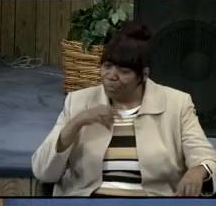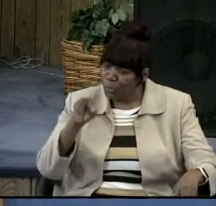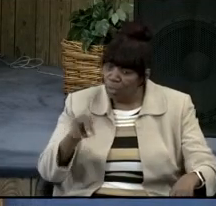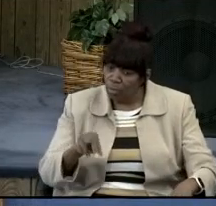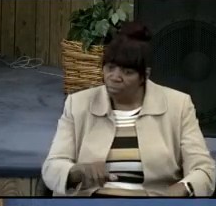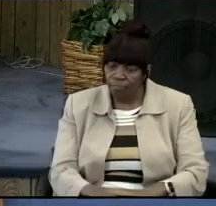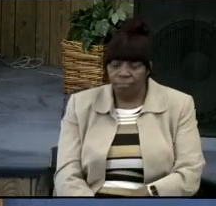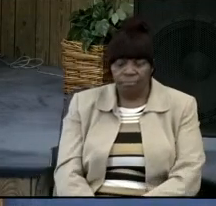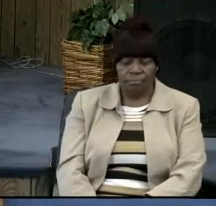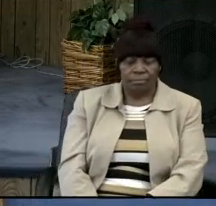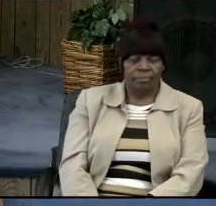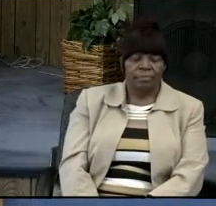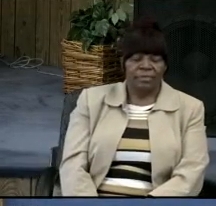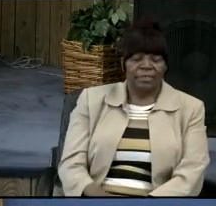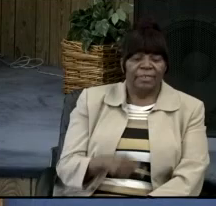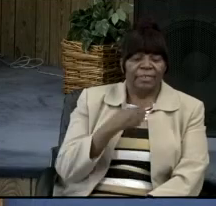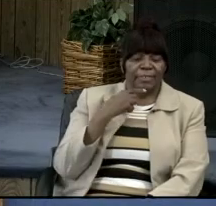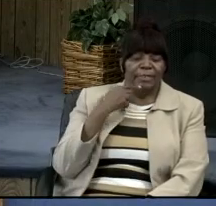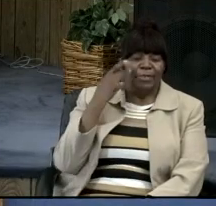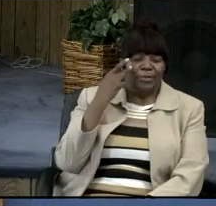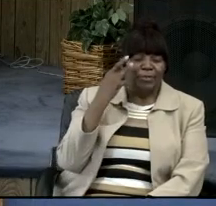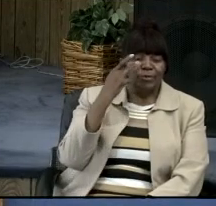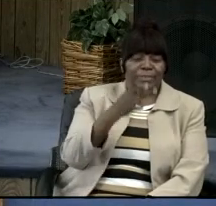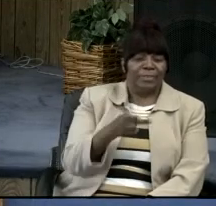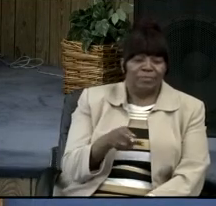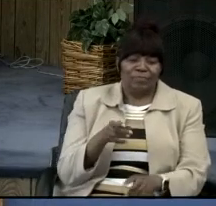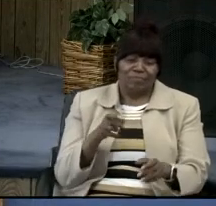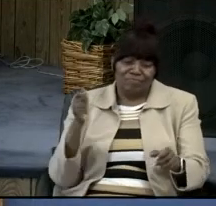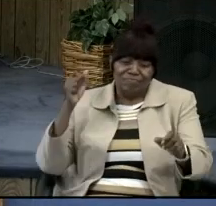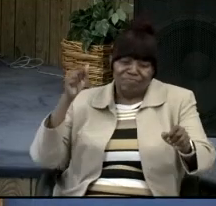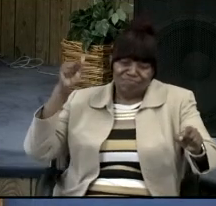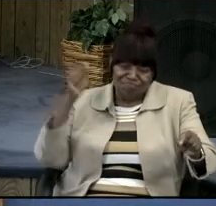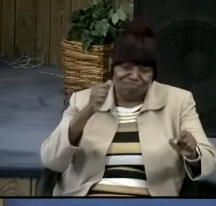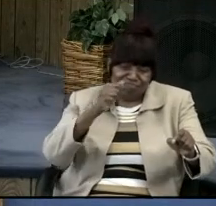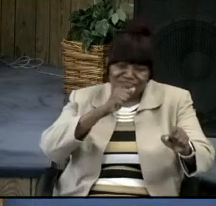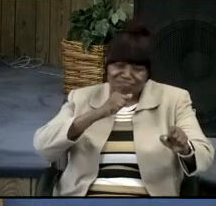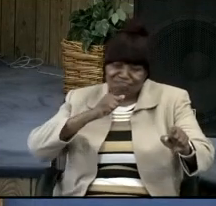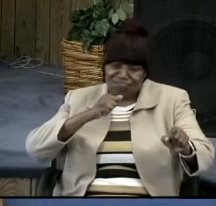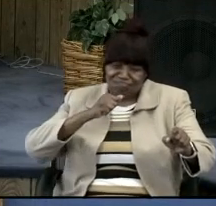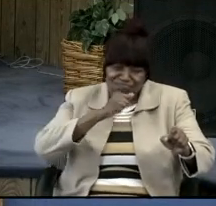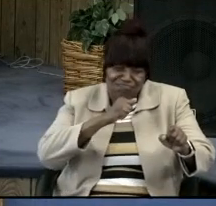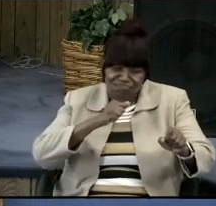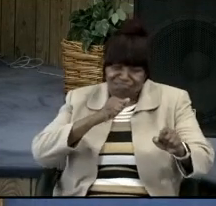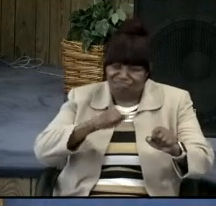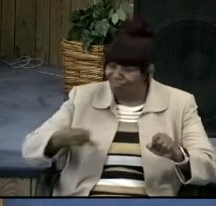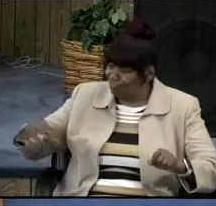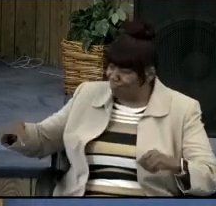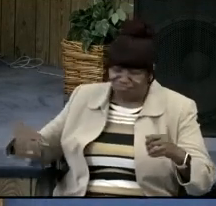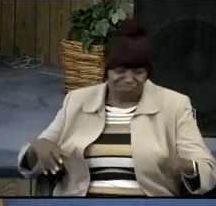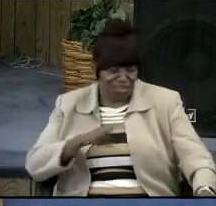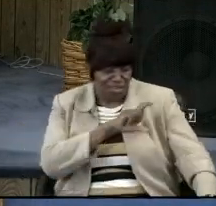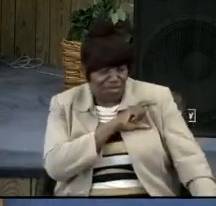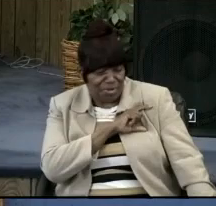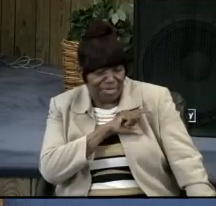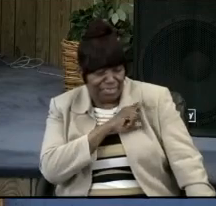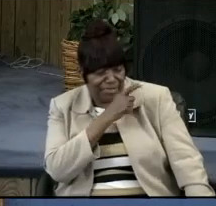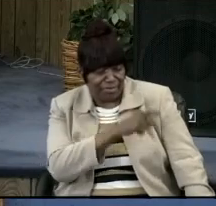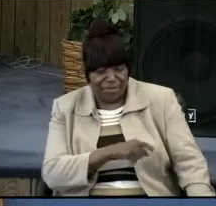Y'all pastor be on the news. Like, y'all seen pastor on the news? He just kept hitting him and hitting him. The police was there and he just kept hitting